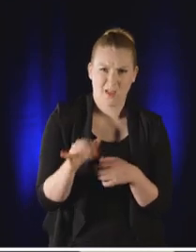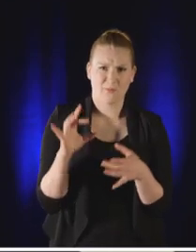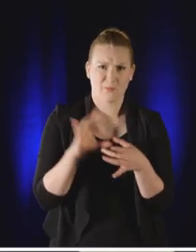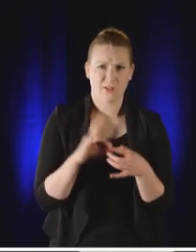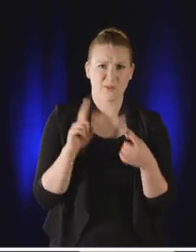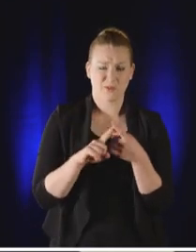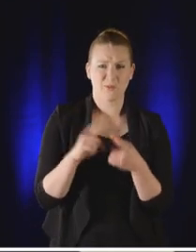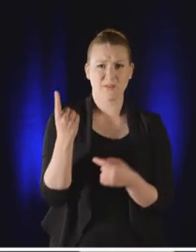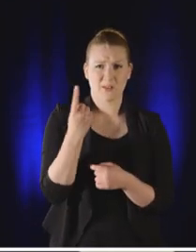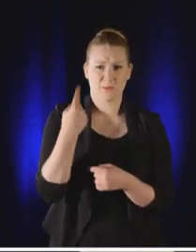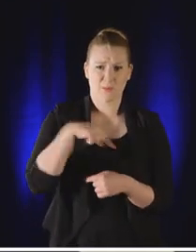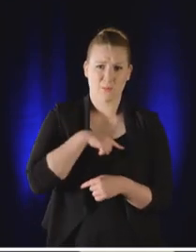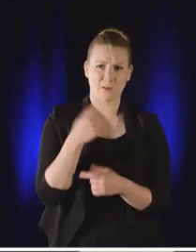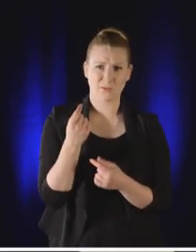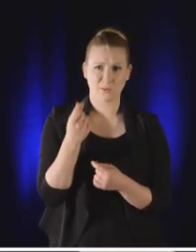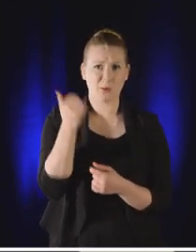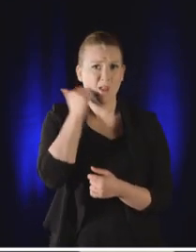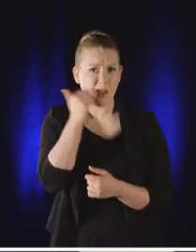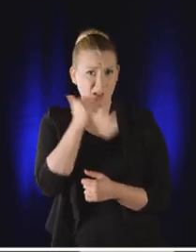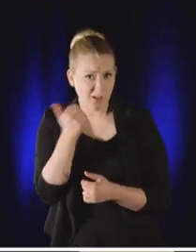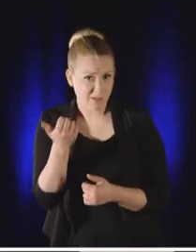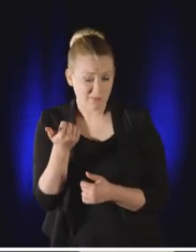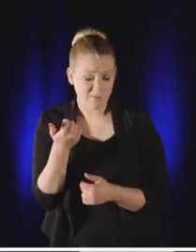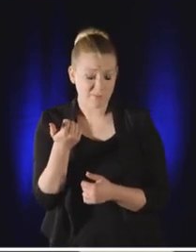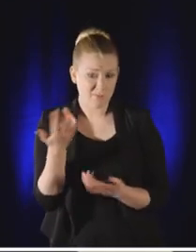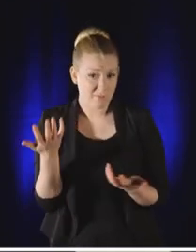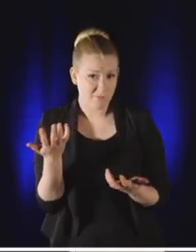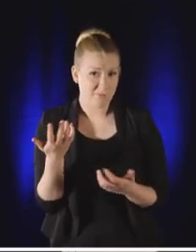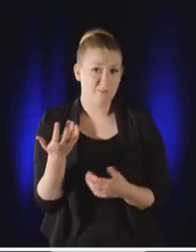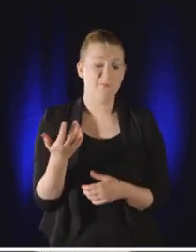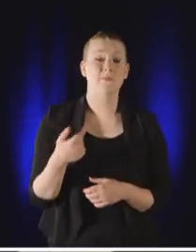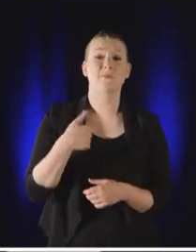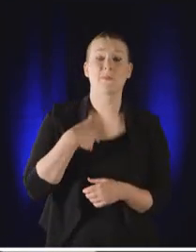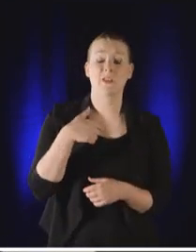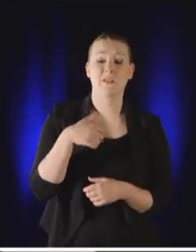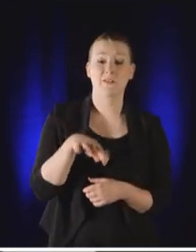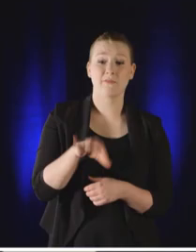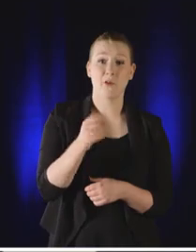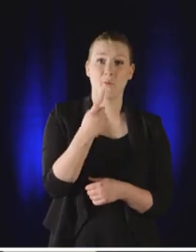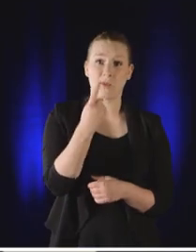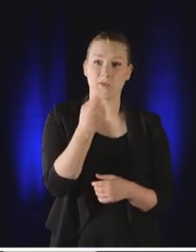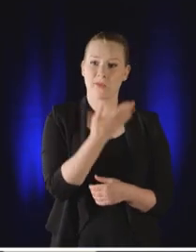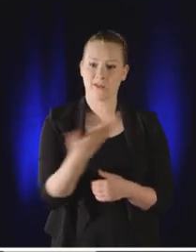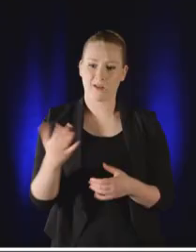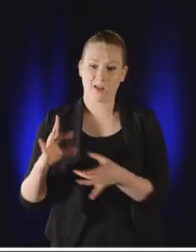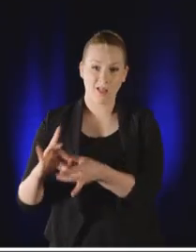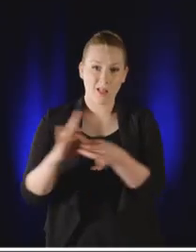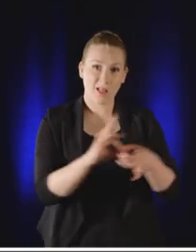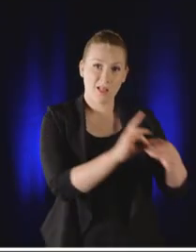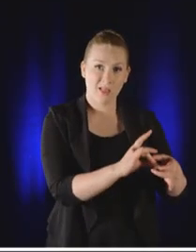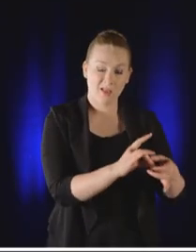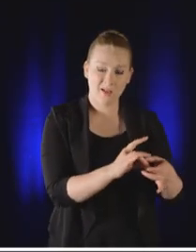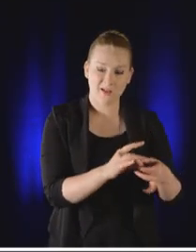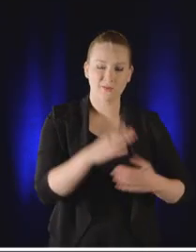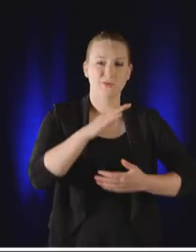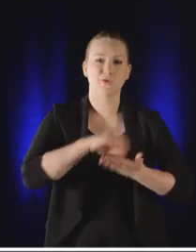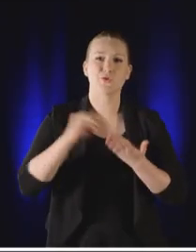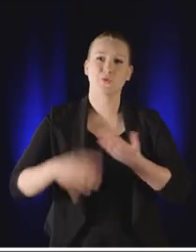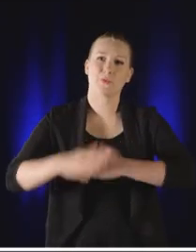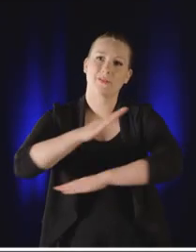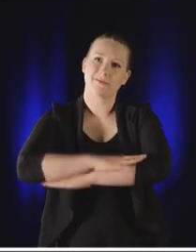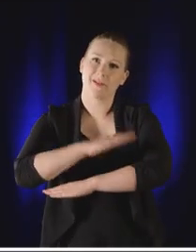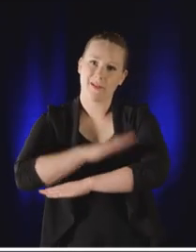day? And then I realized the one thing that was similar between all of us, these